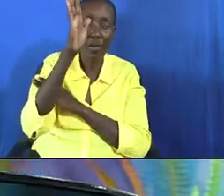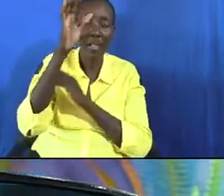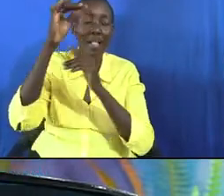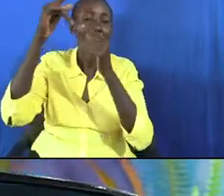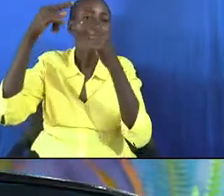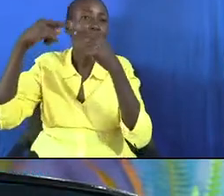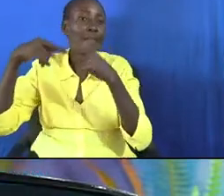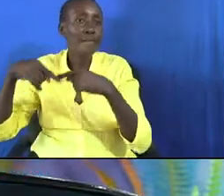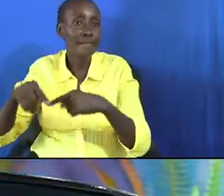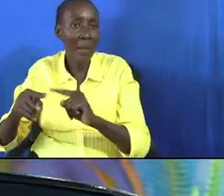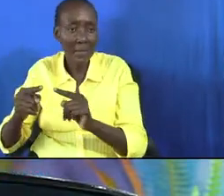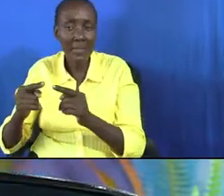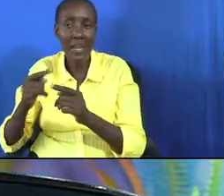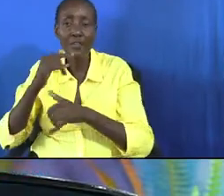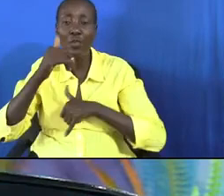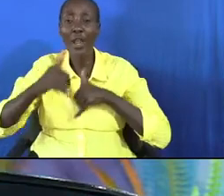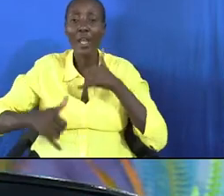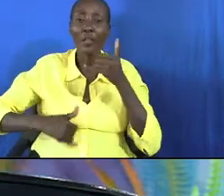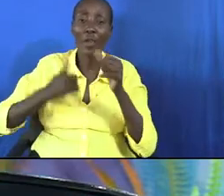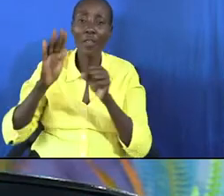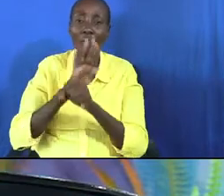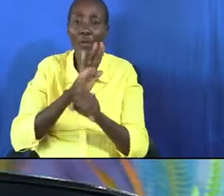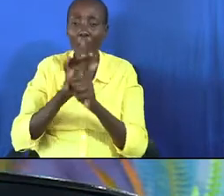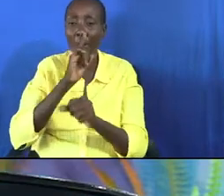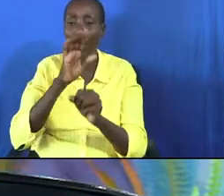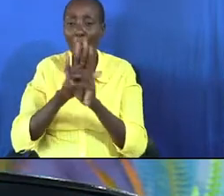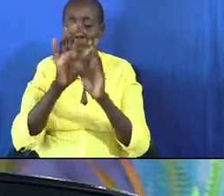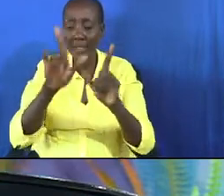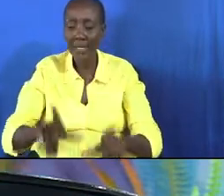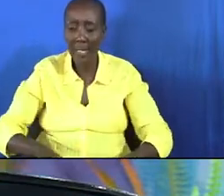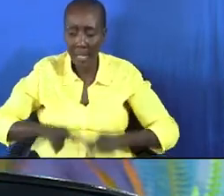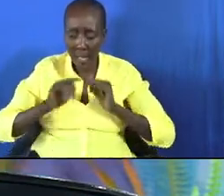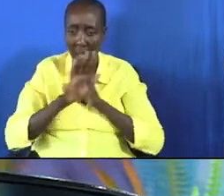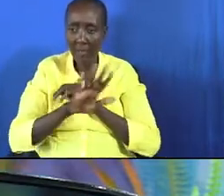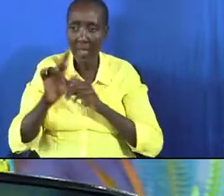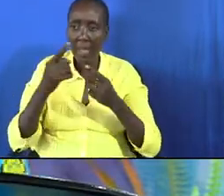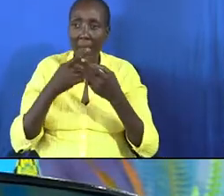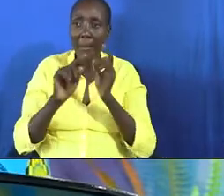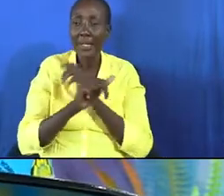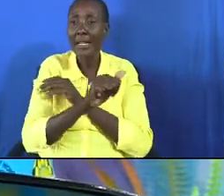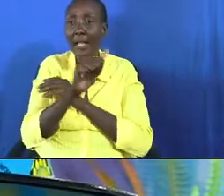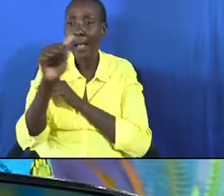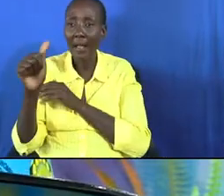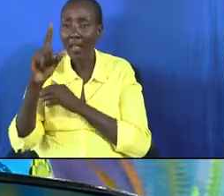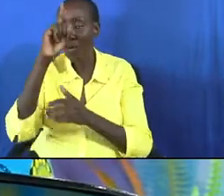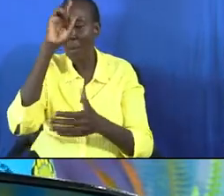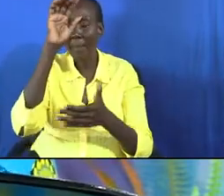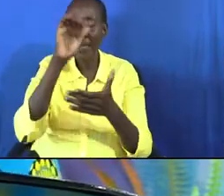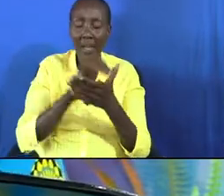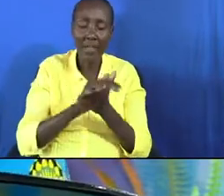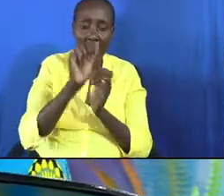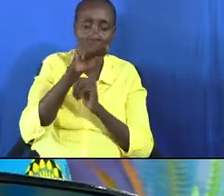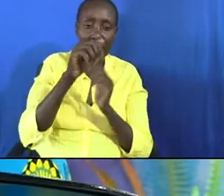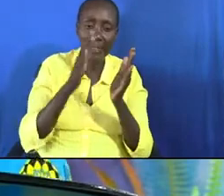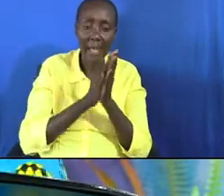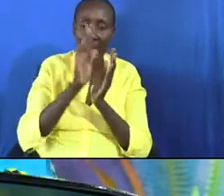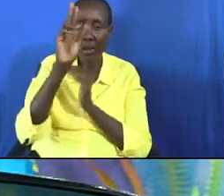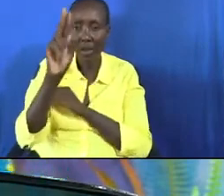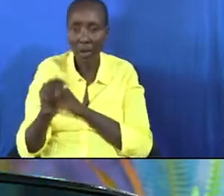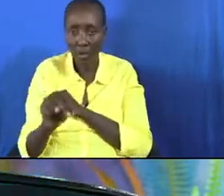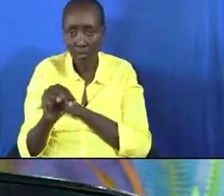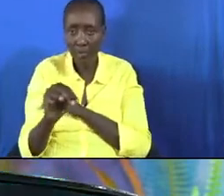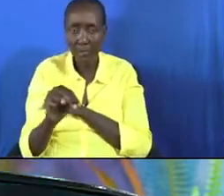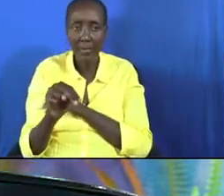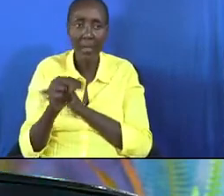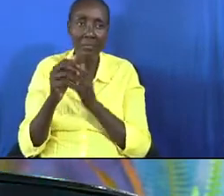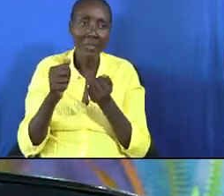they will see the fulfillment of these promises in their lives, while the other one who believes yes and no may